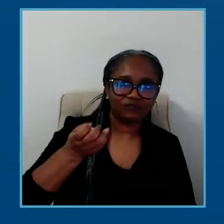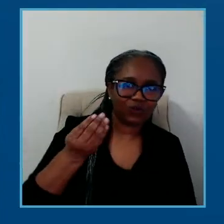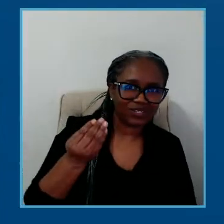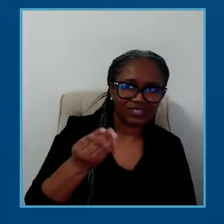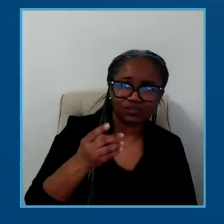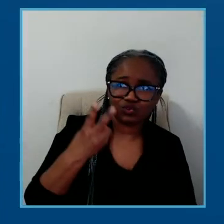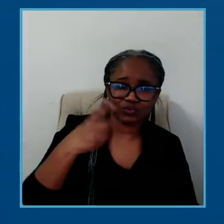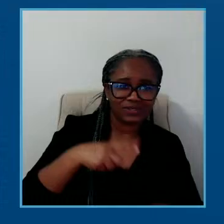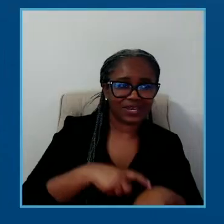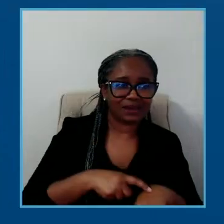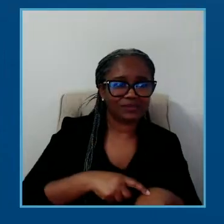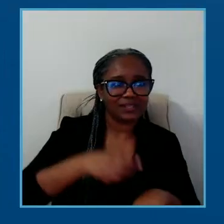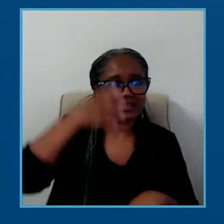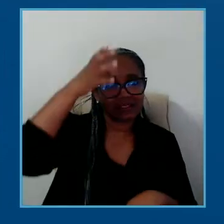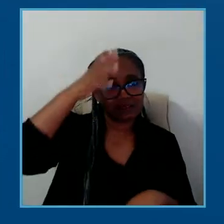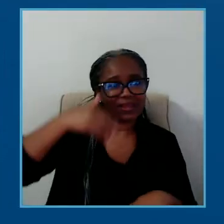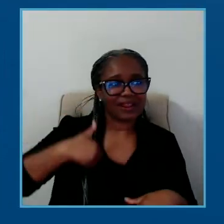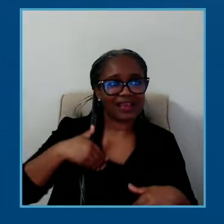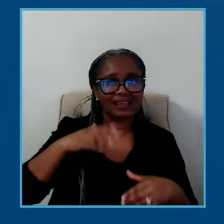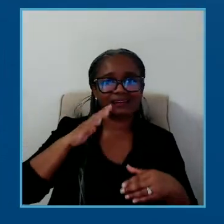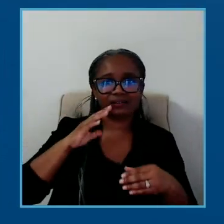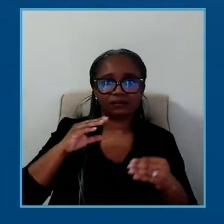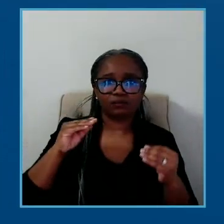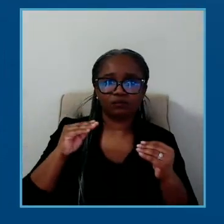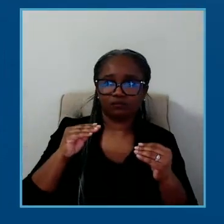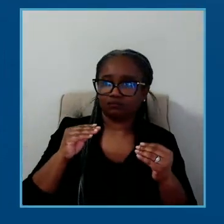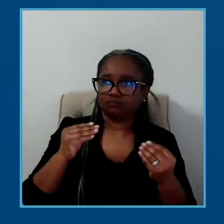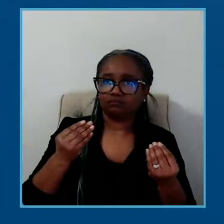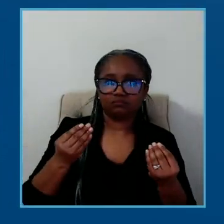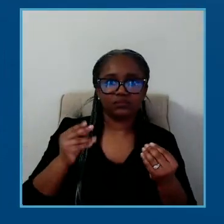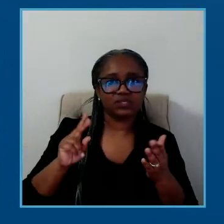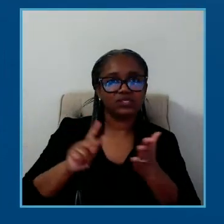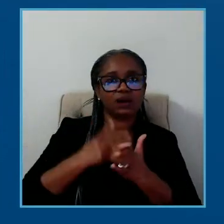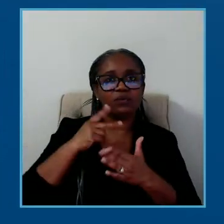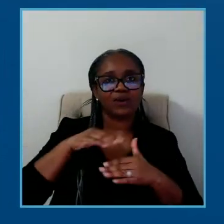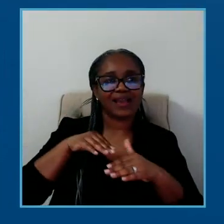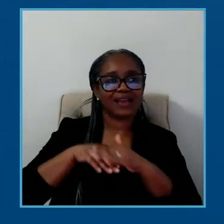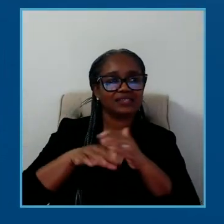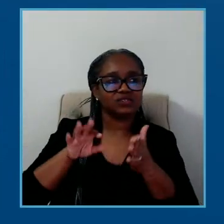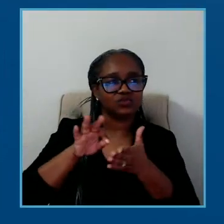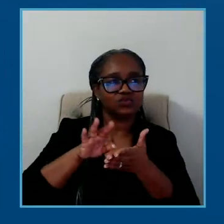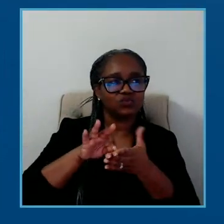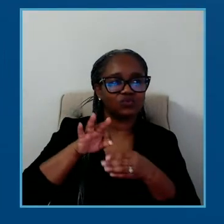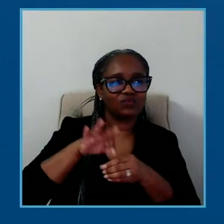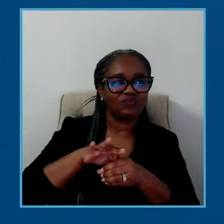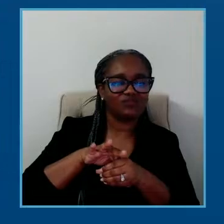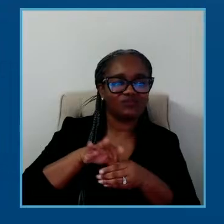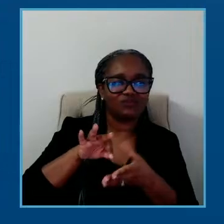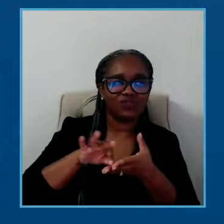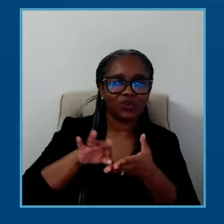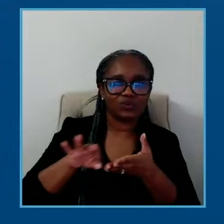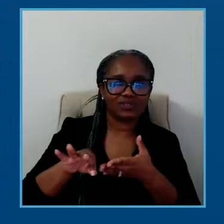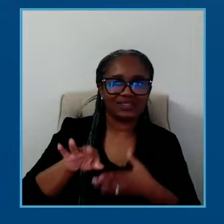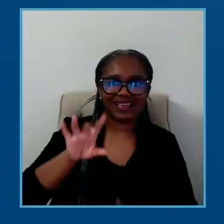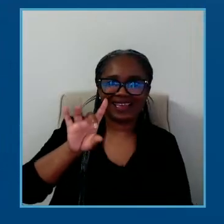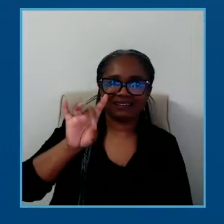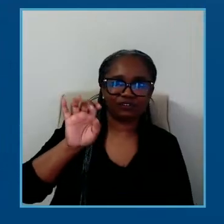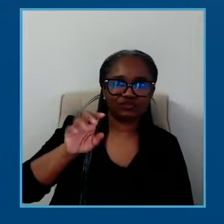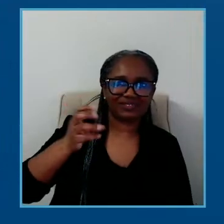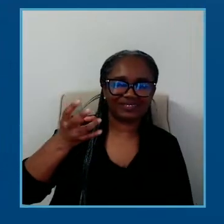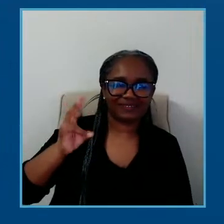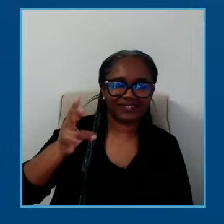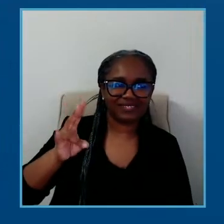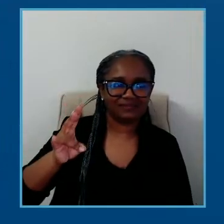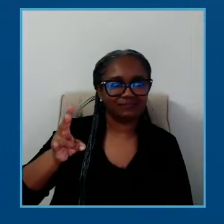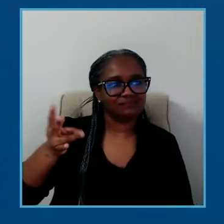no chance of winning this election. This was a failed election. It should be redone. It's not that inconvenient. If